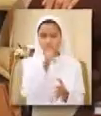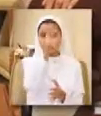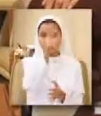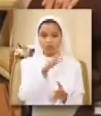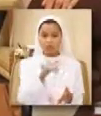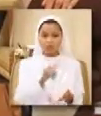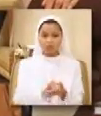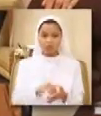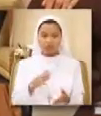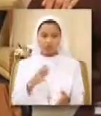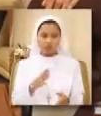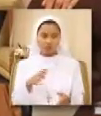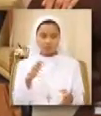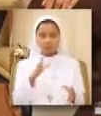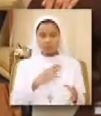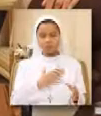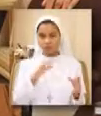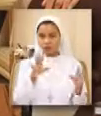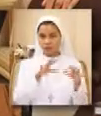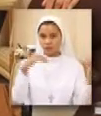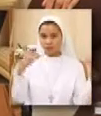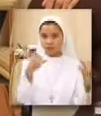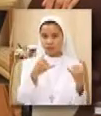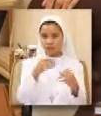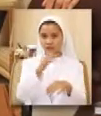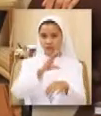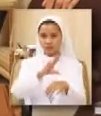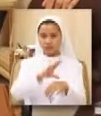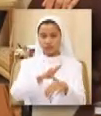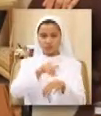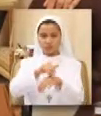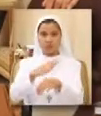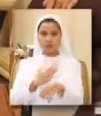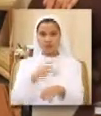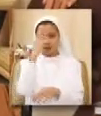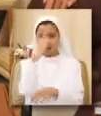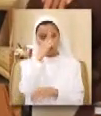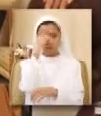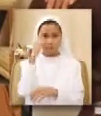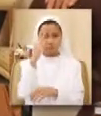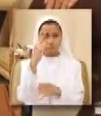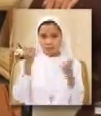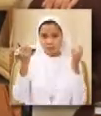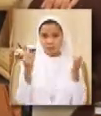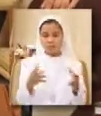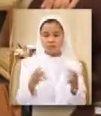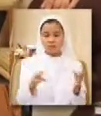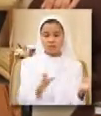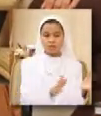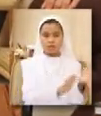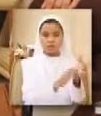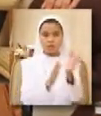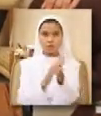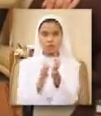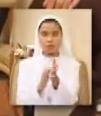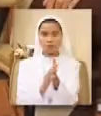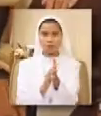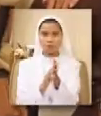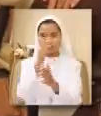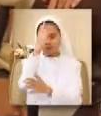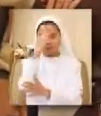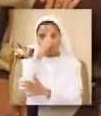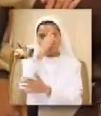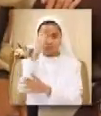congregation sa Roma. Pero sa Rome, marami talaga mga well-known universities. No? Dominican, Angelicum,